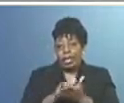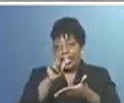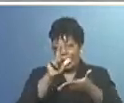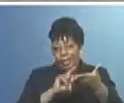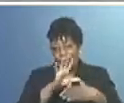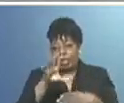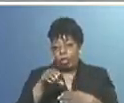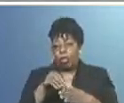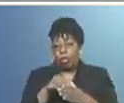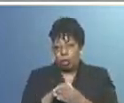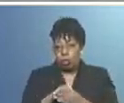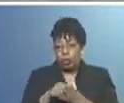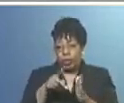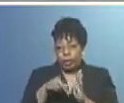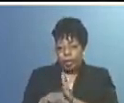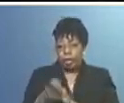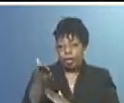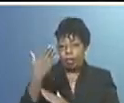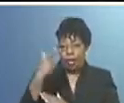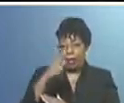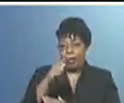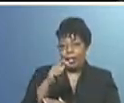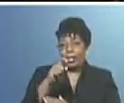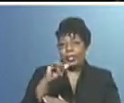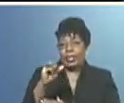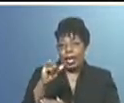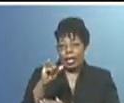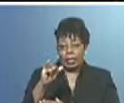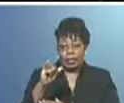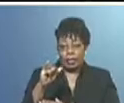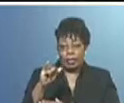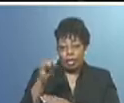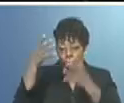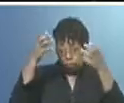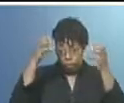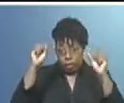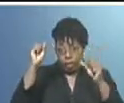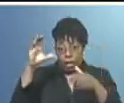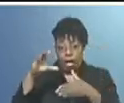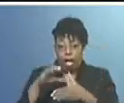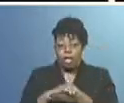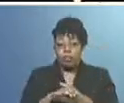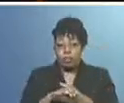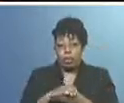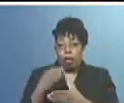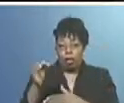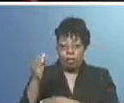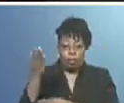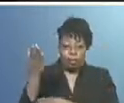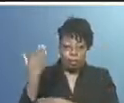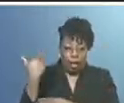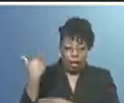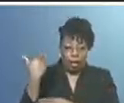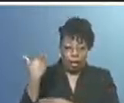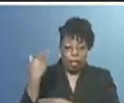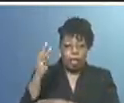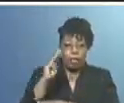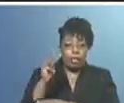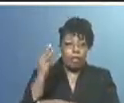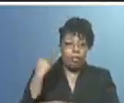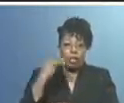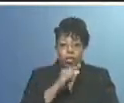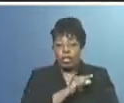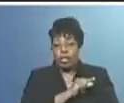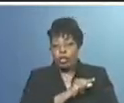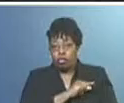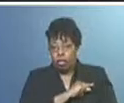the high-profile homicide of former taxicab union president and husband of former cabinet minister Melanie Griffin, Leon